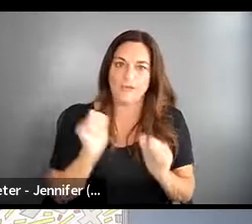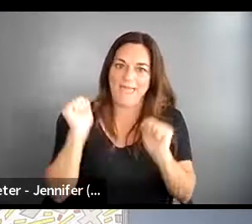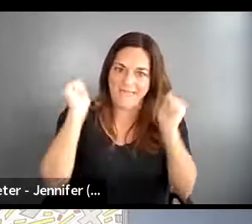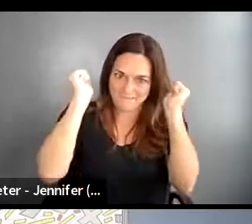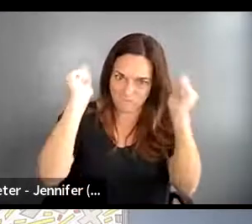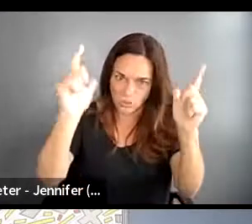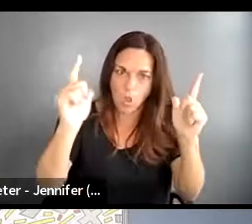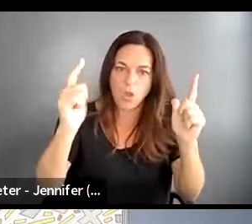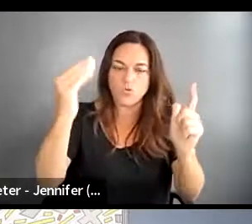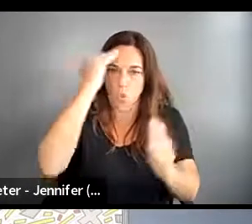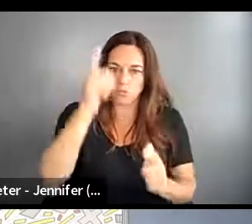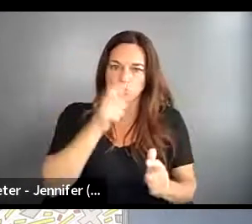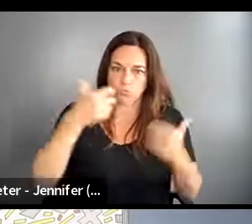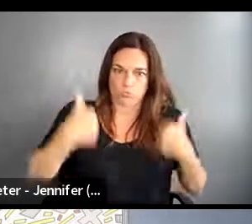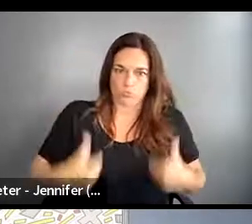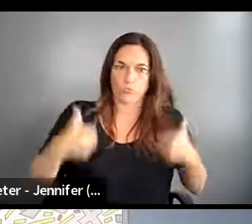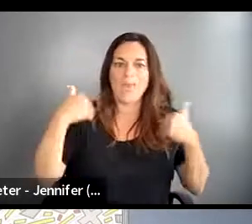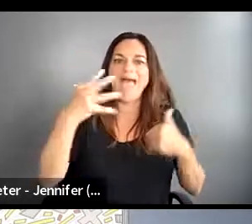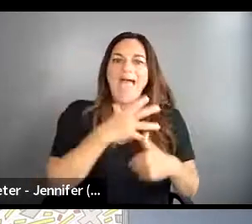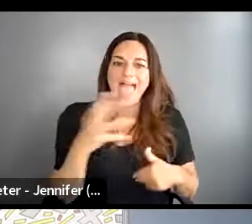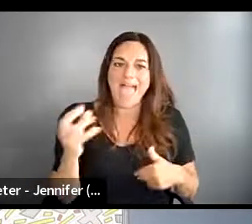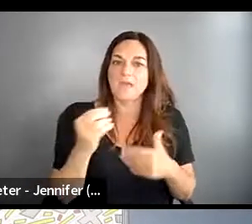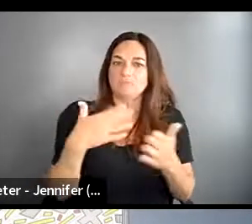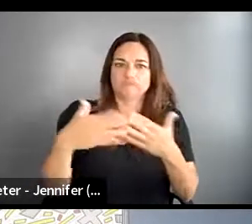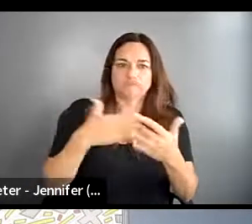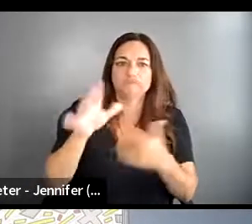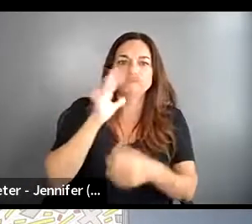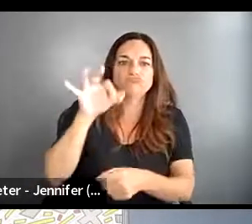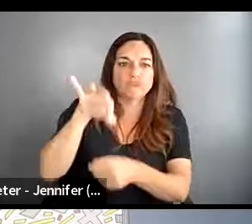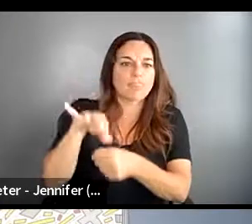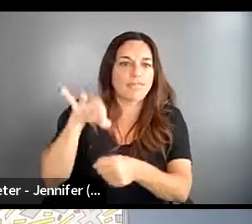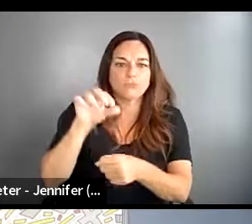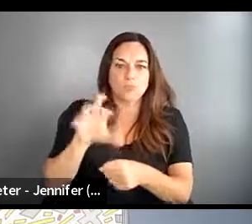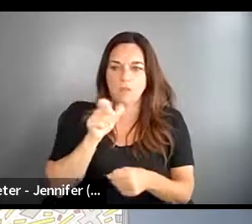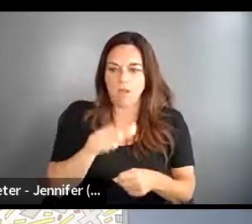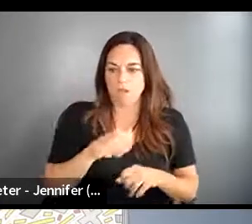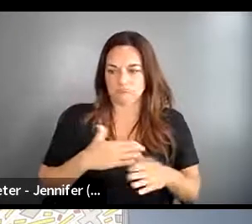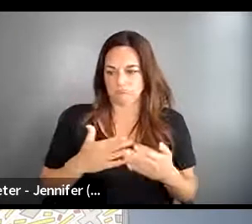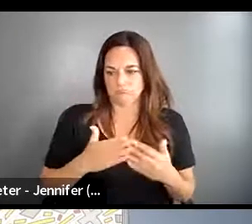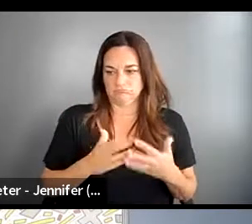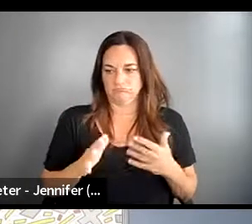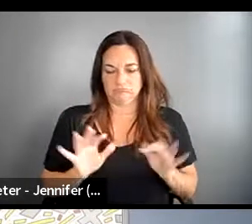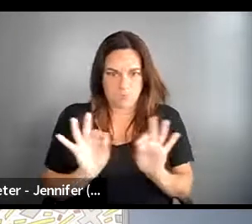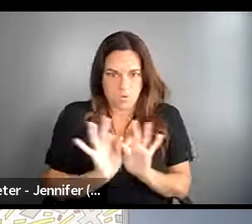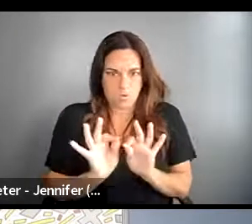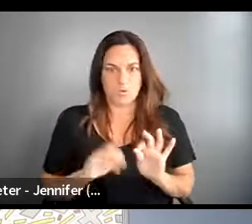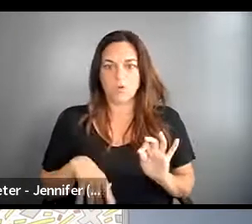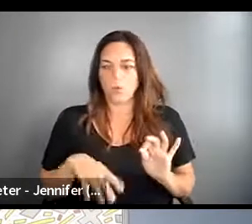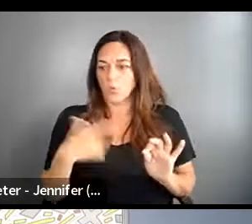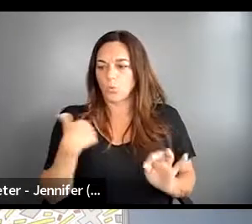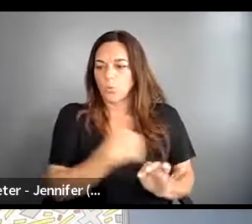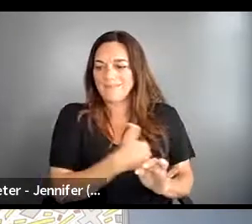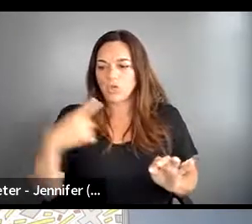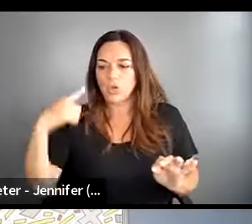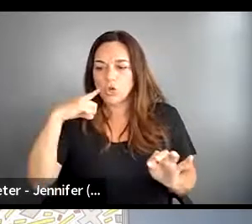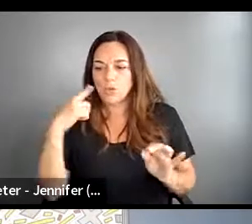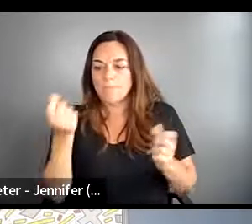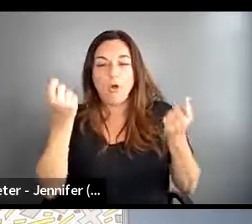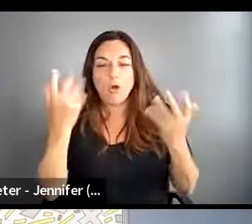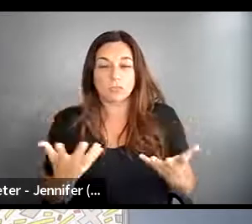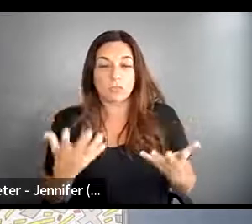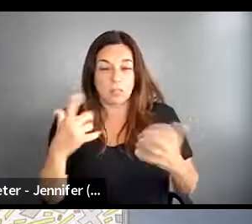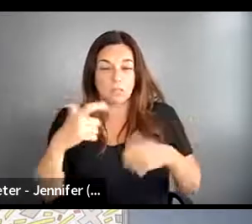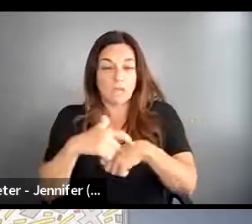are, regardless of whether they're elected or not, right? So, we've heard multiple times that we are